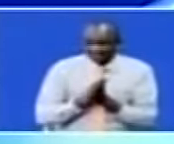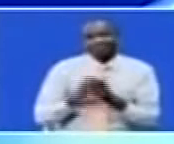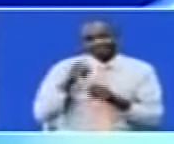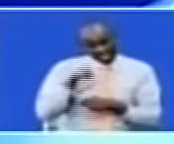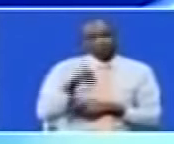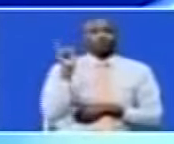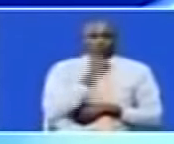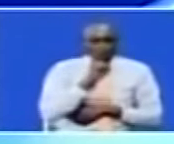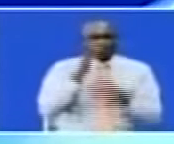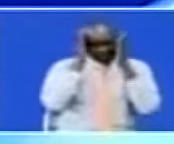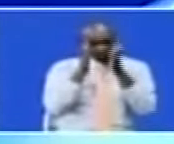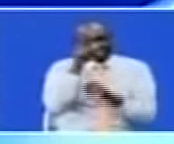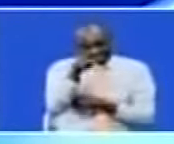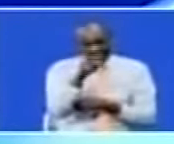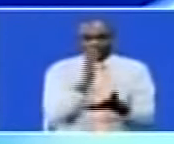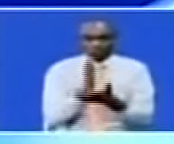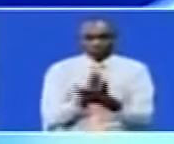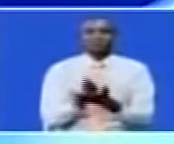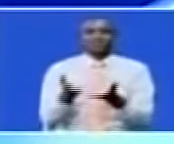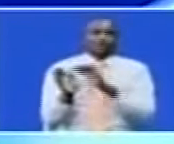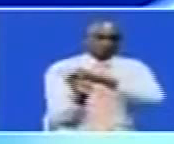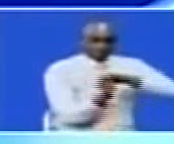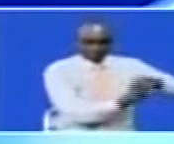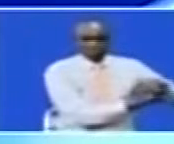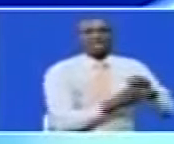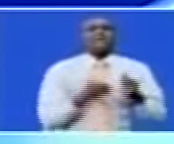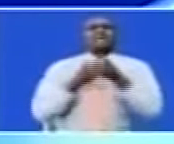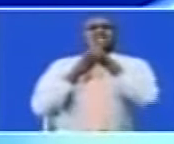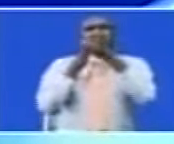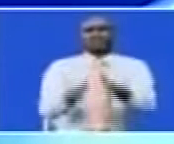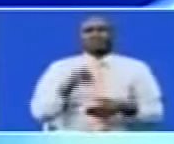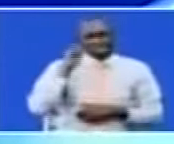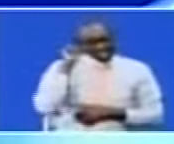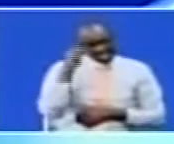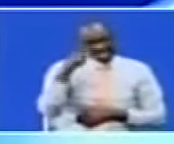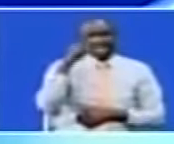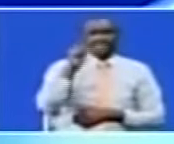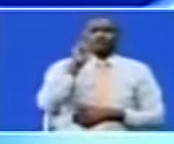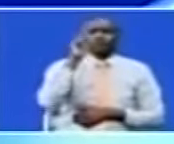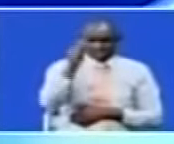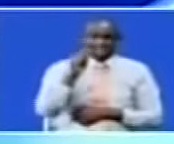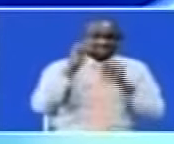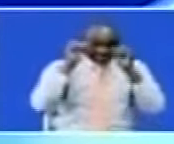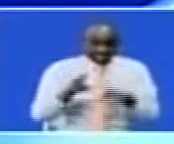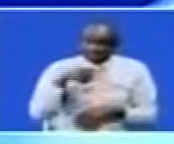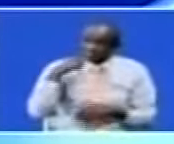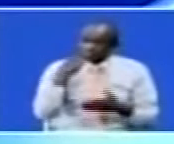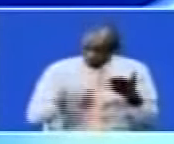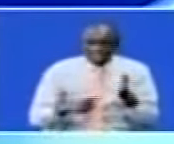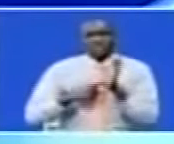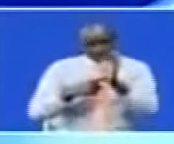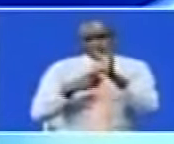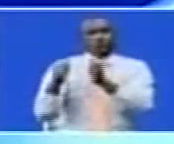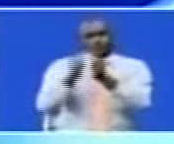We're keeping an eye on that for you. Let's bring you back into the country now. Leaders of the Kenya National Union of Teachers have today put up a show